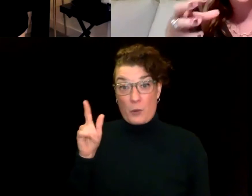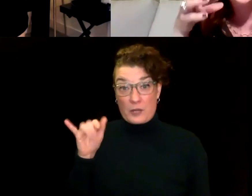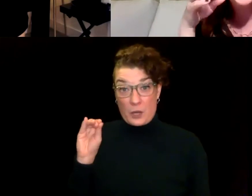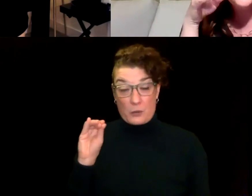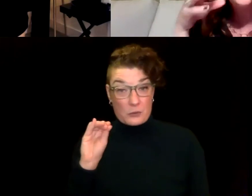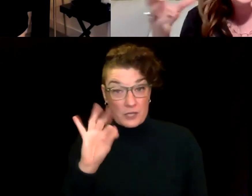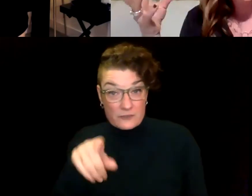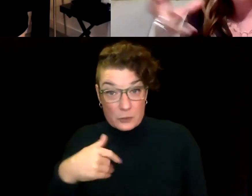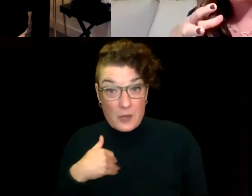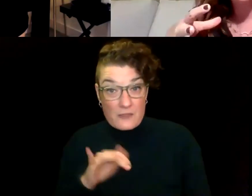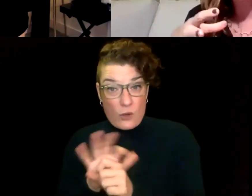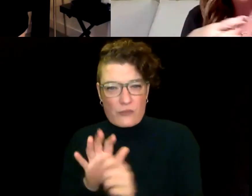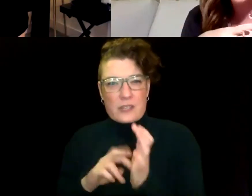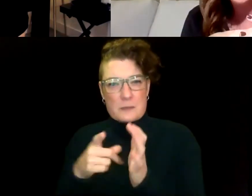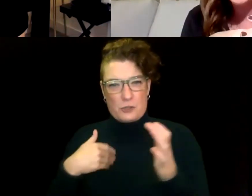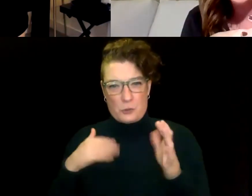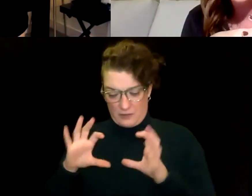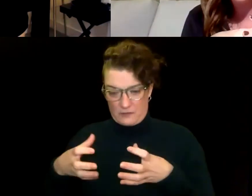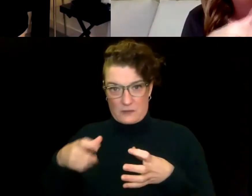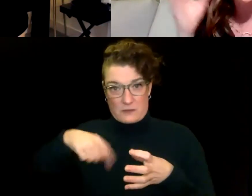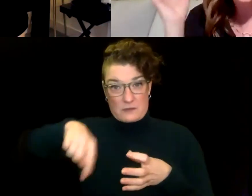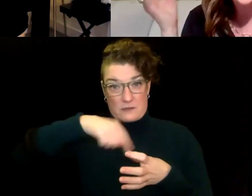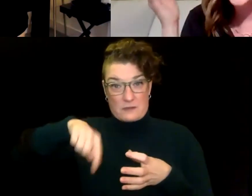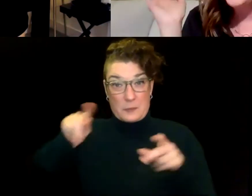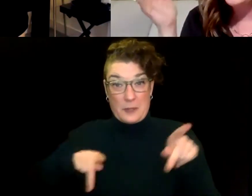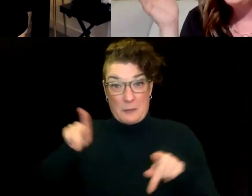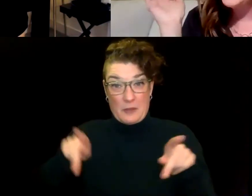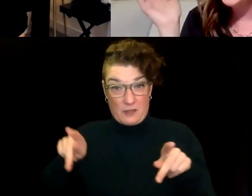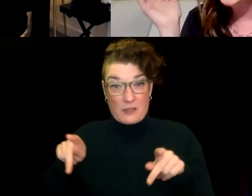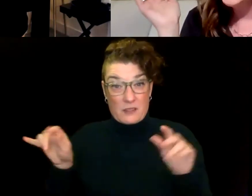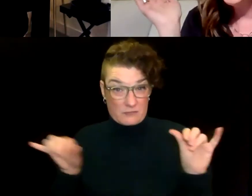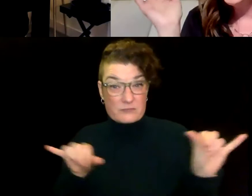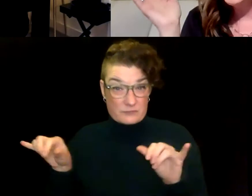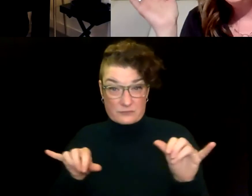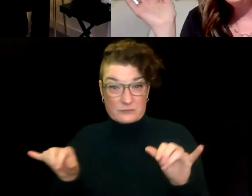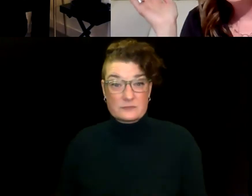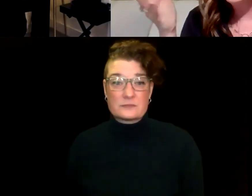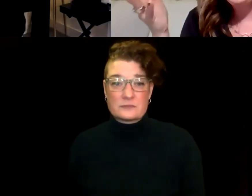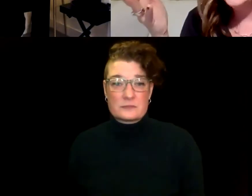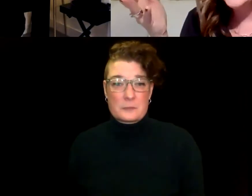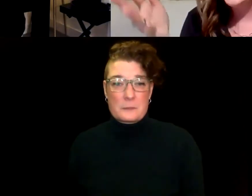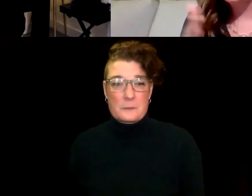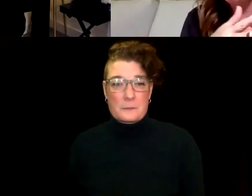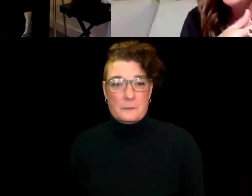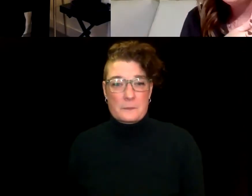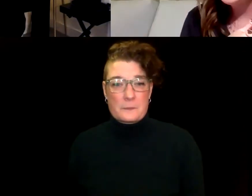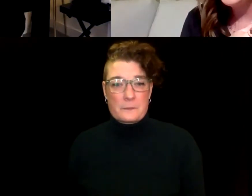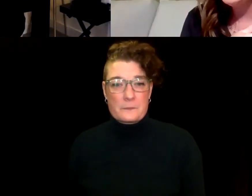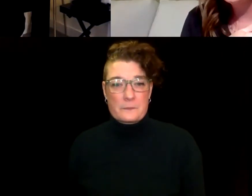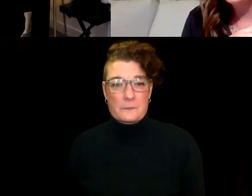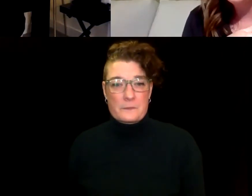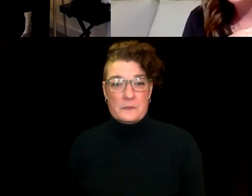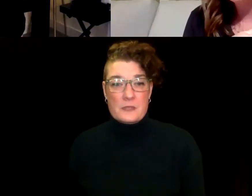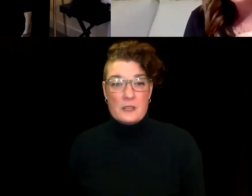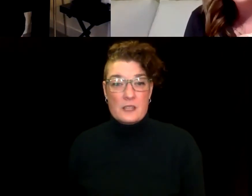different, I think, than even struggling in this, what I'm calling the big field, a year or 5 or 10